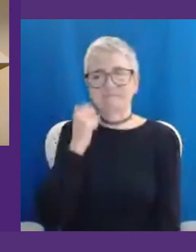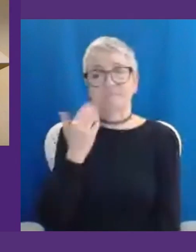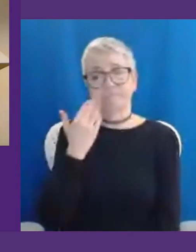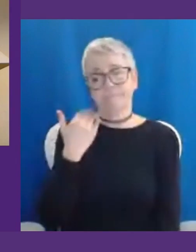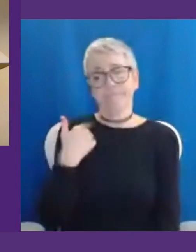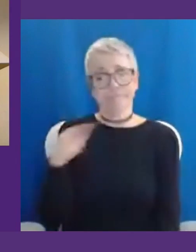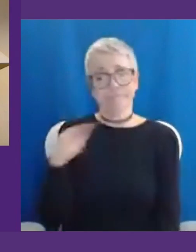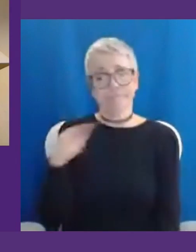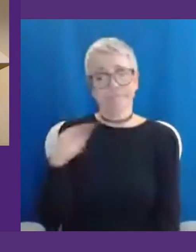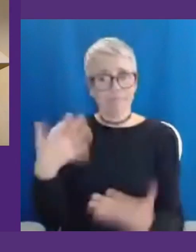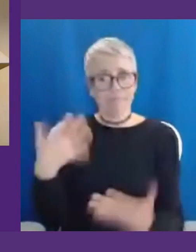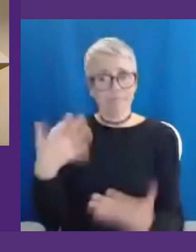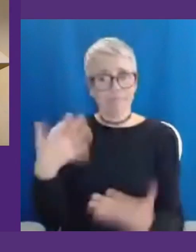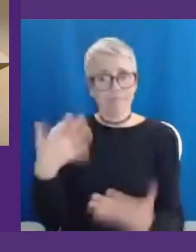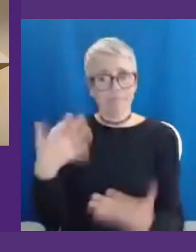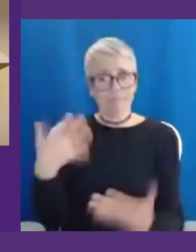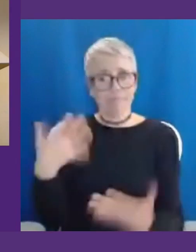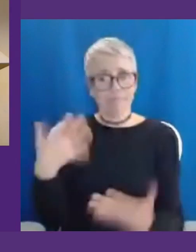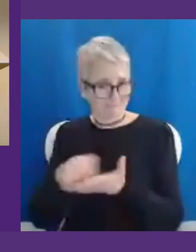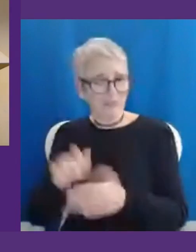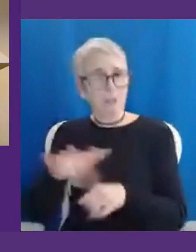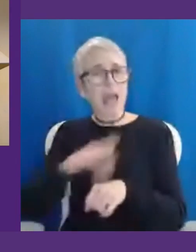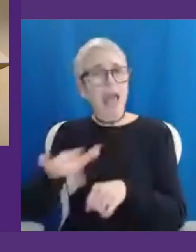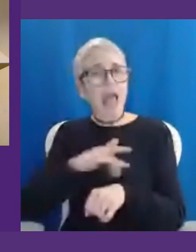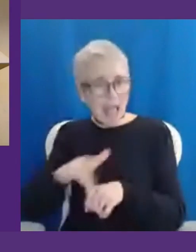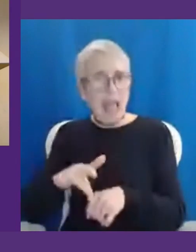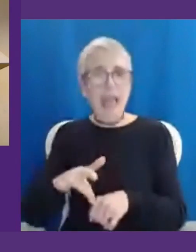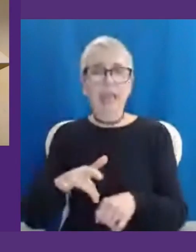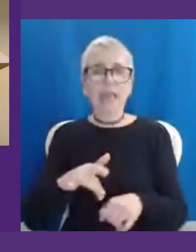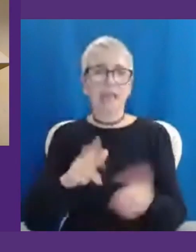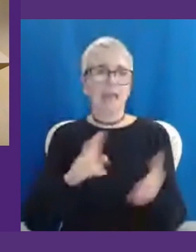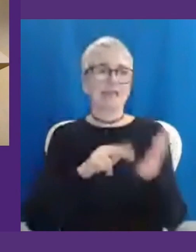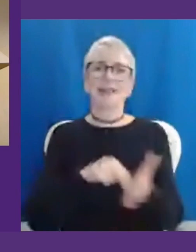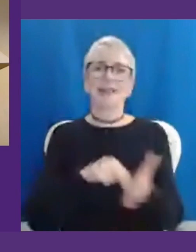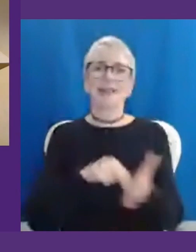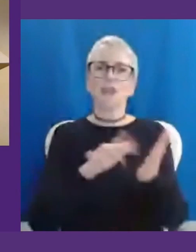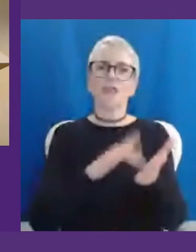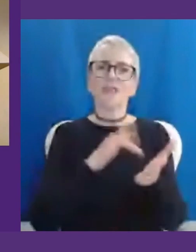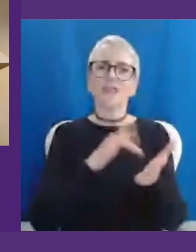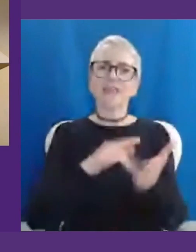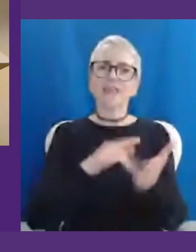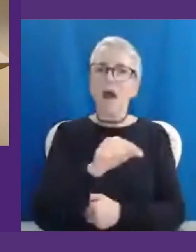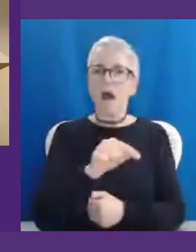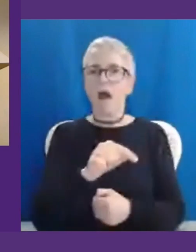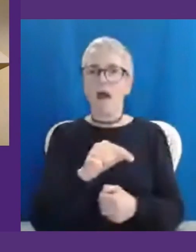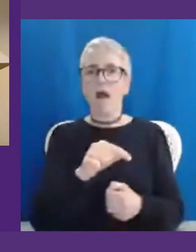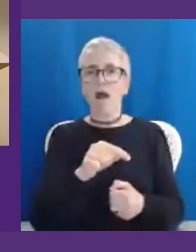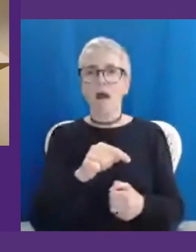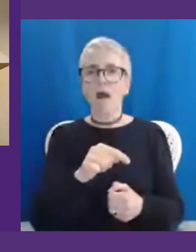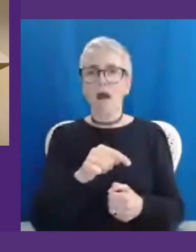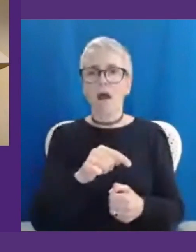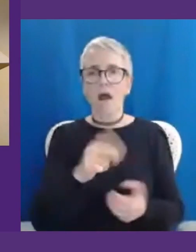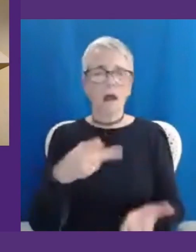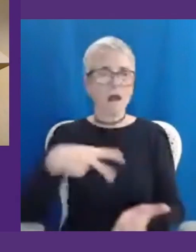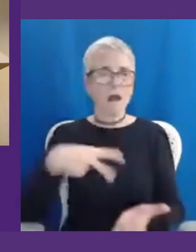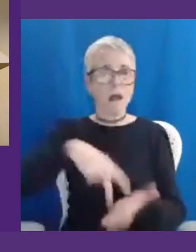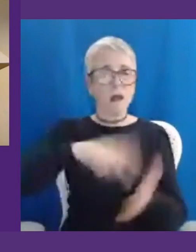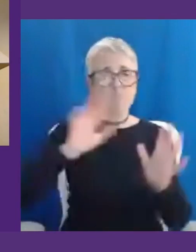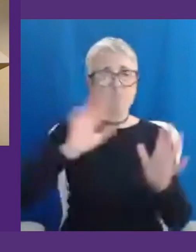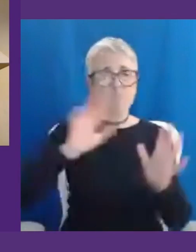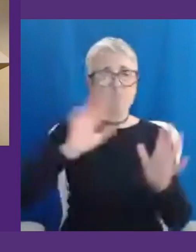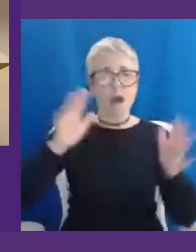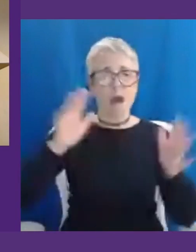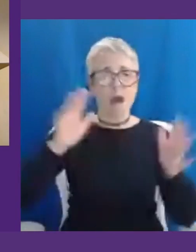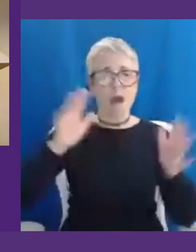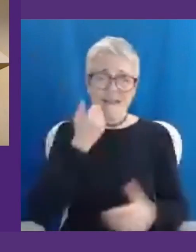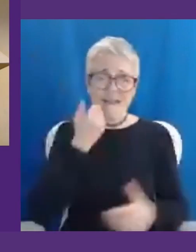National Theatre, with standing ovations every single night, assuming you can stand. Francesca, thank